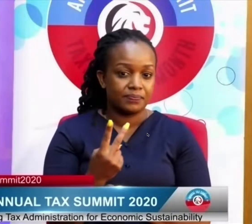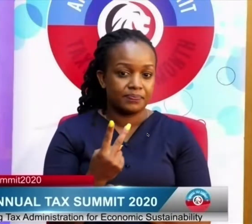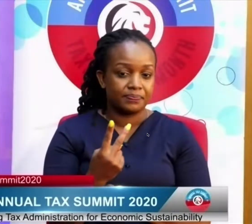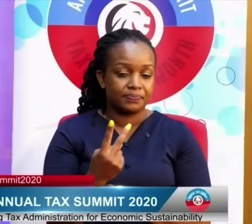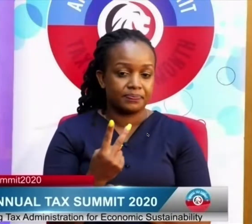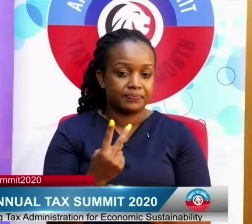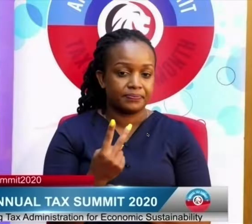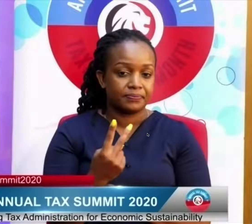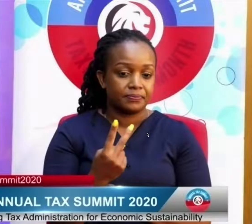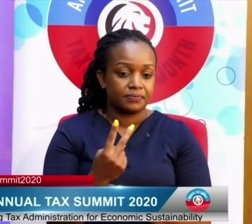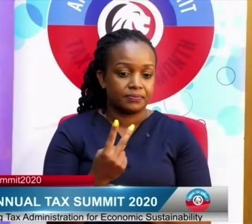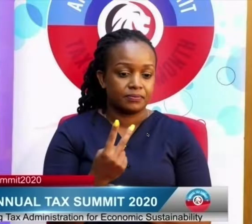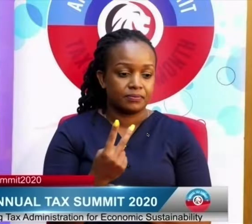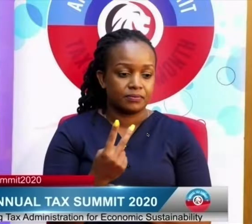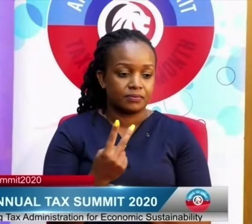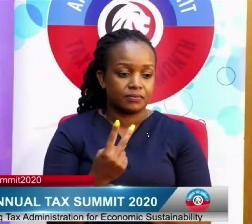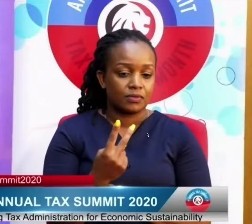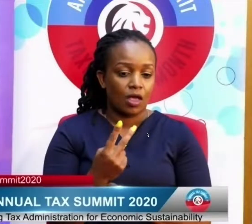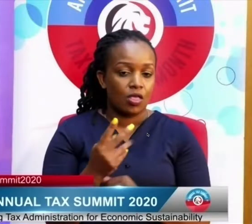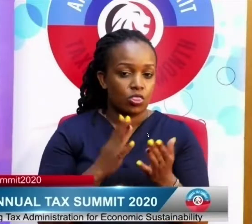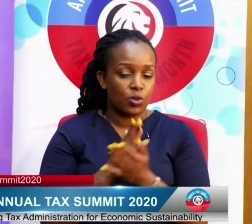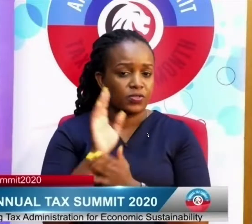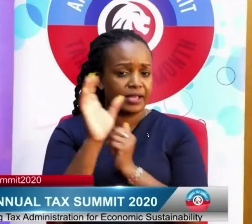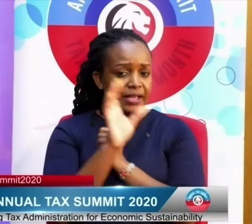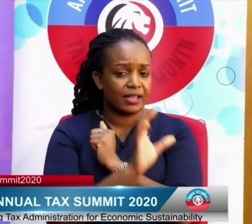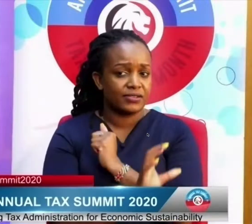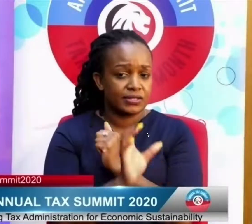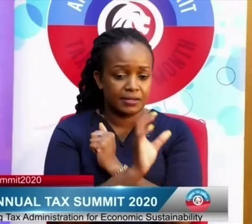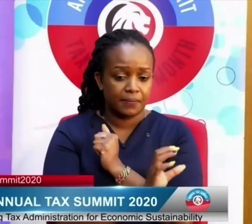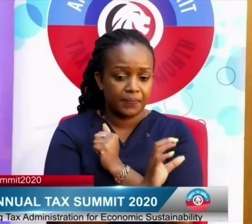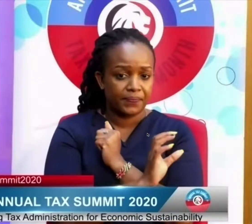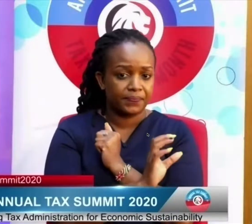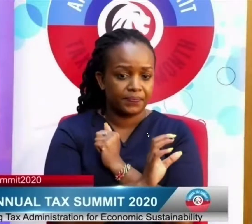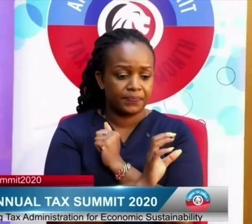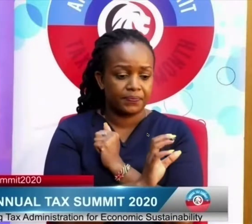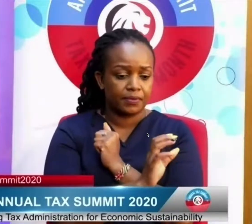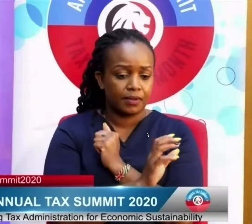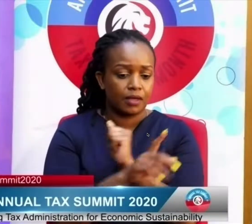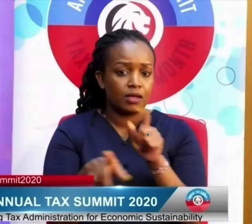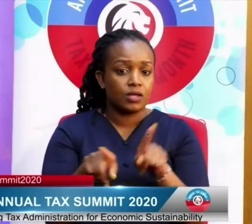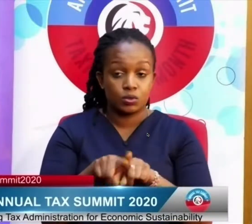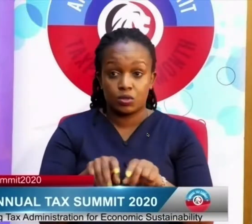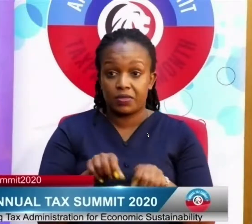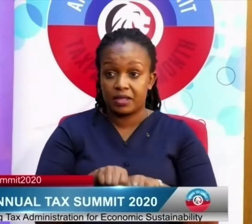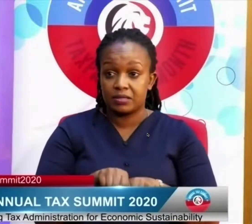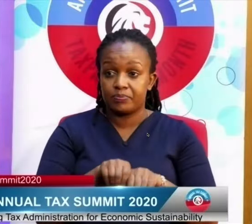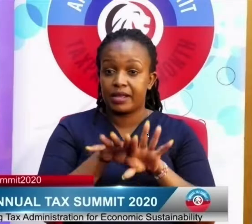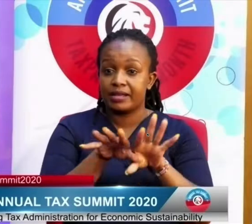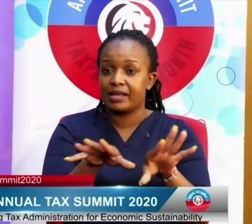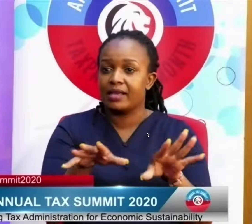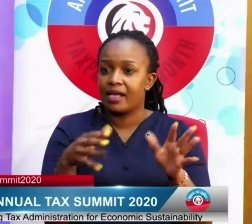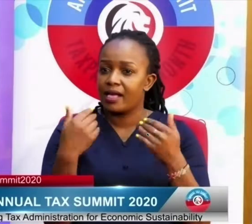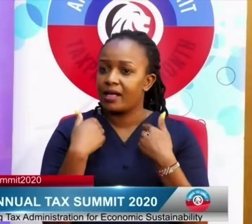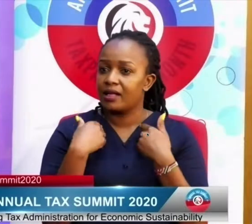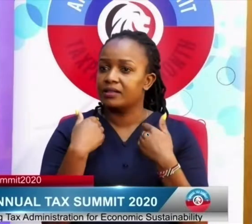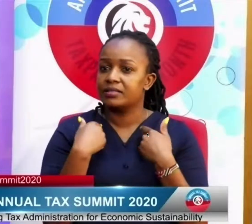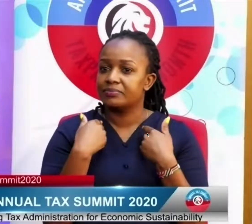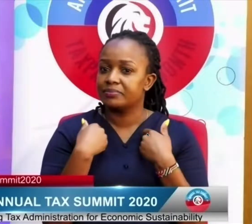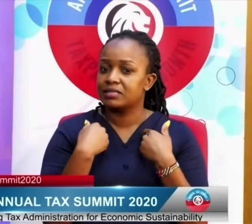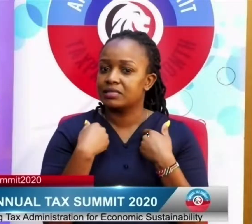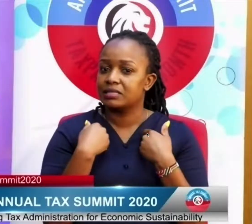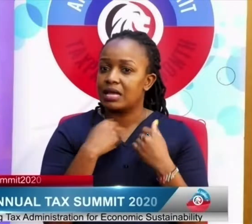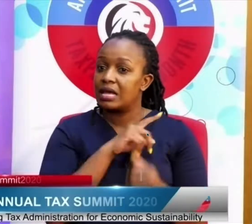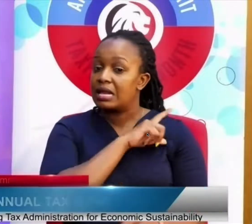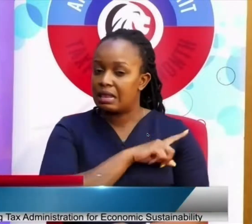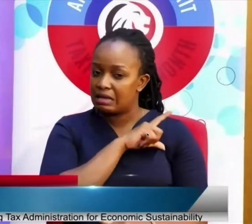all through the country. The spread had been largely curtailed, not because